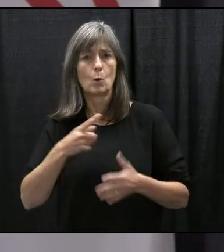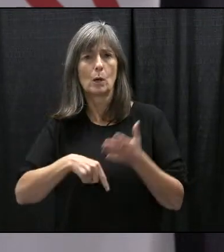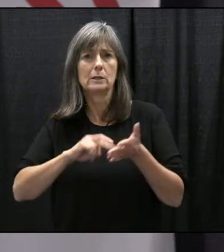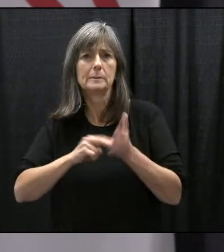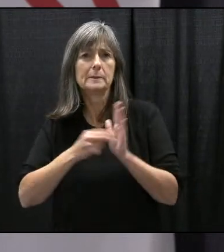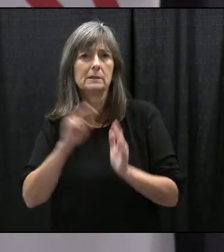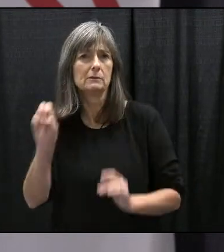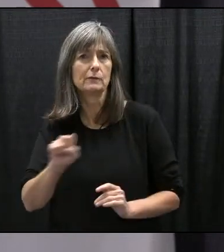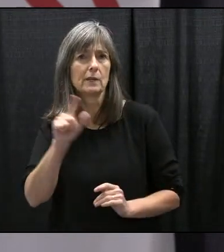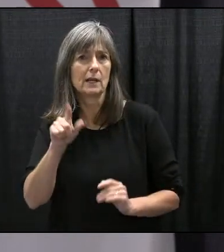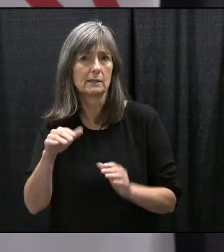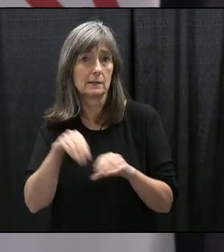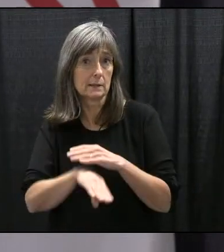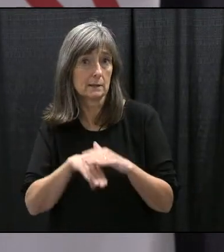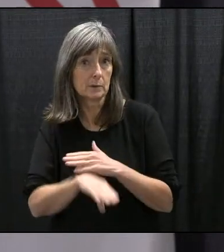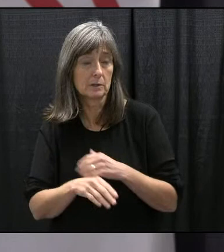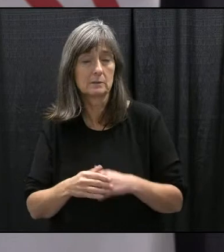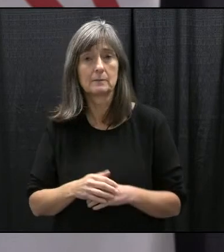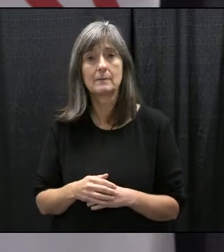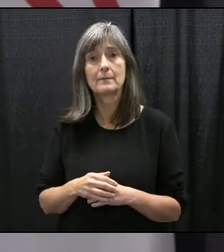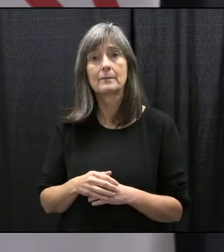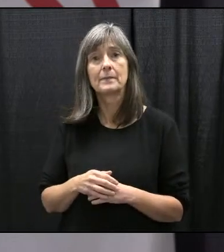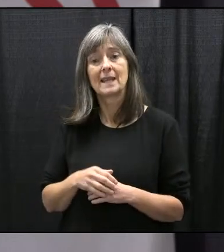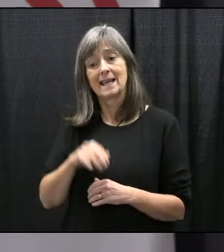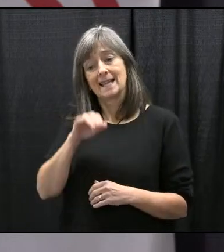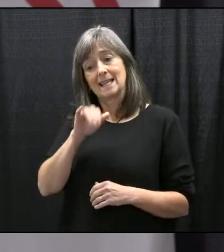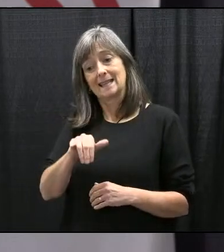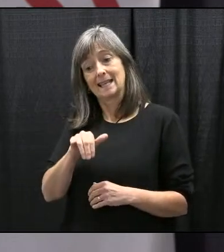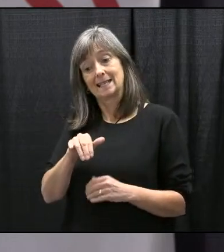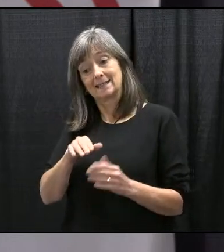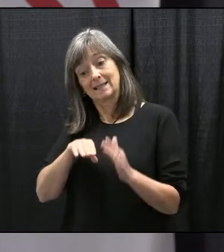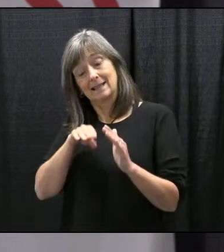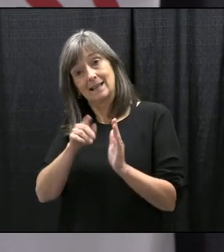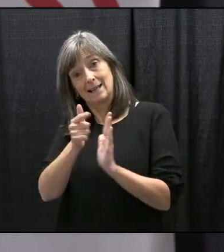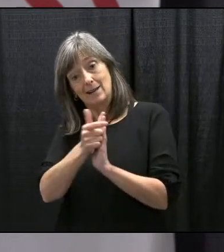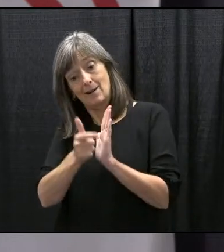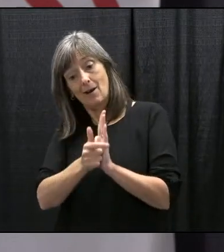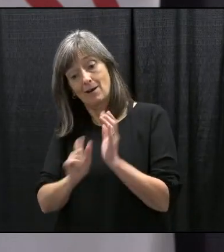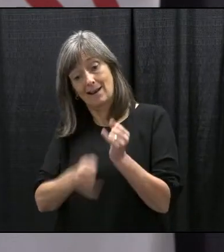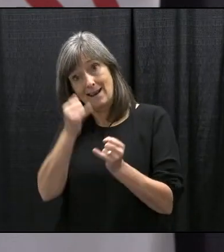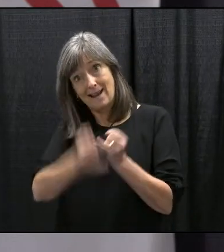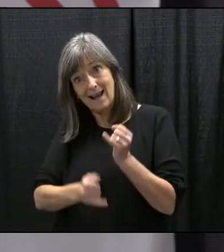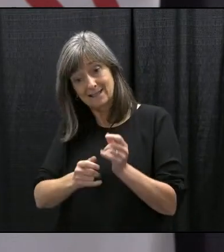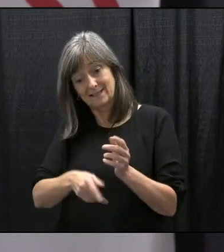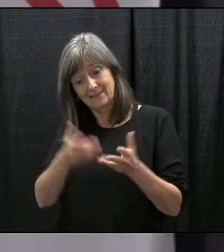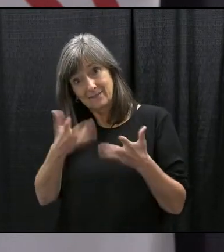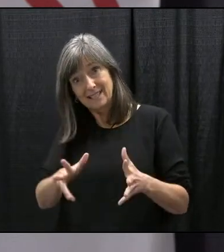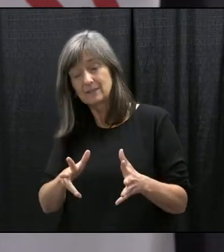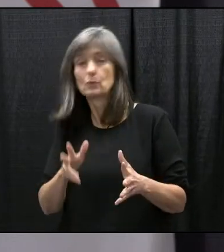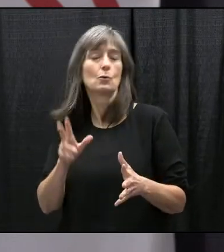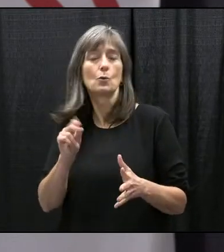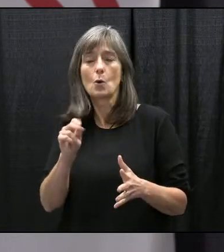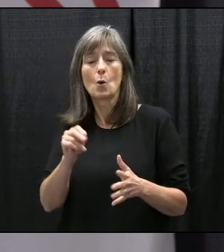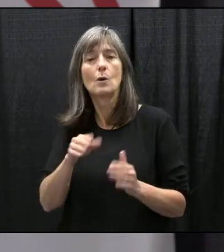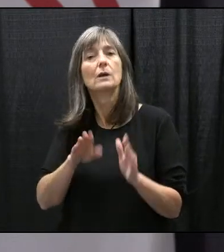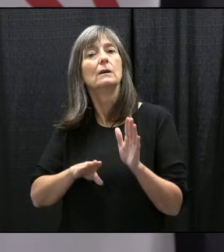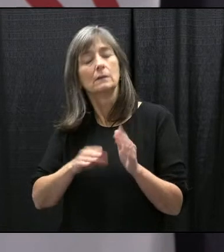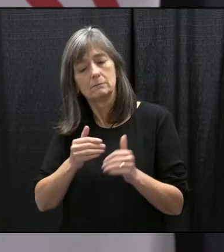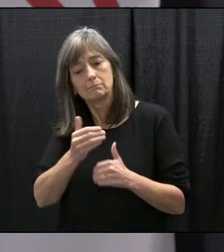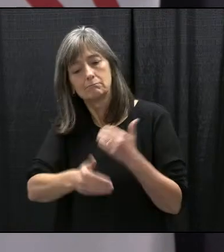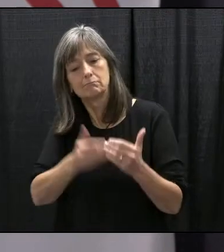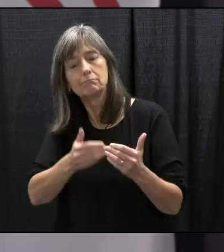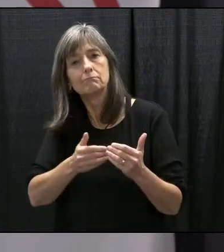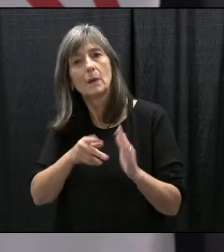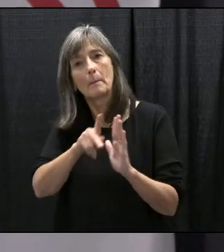Labrador. Enabling legislation allows for further development of associated regulations and policies rather than